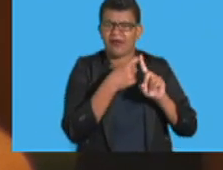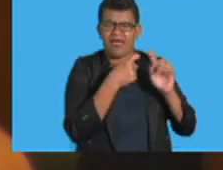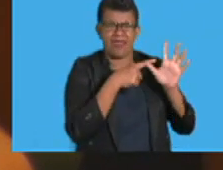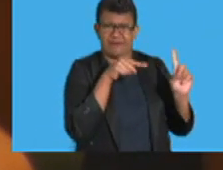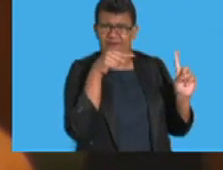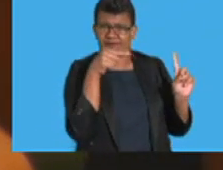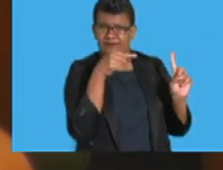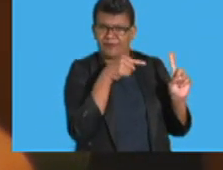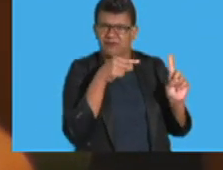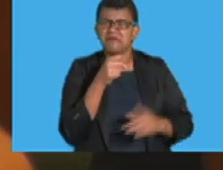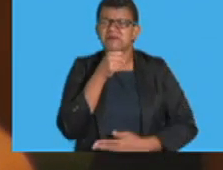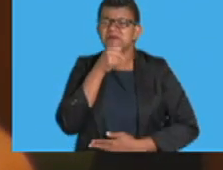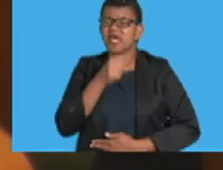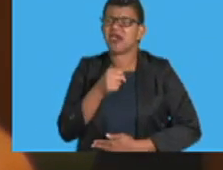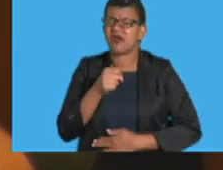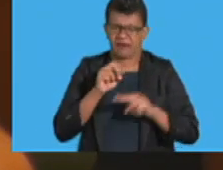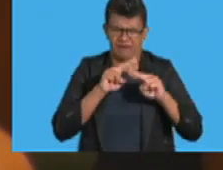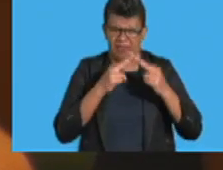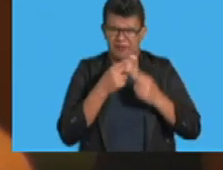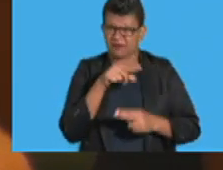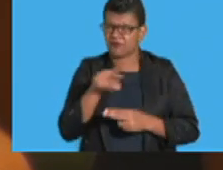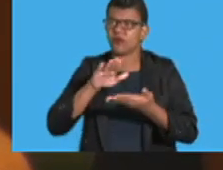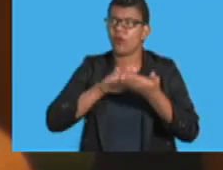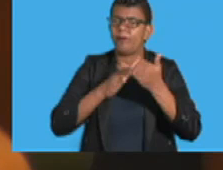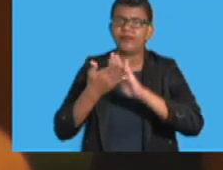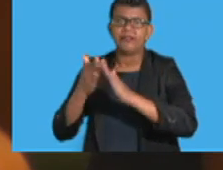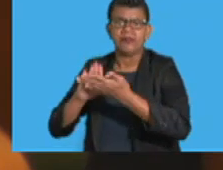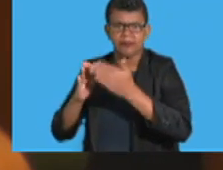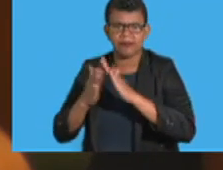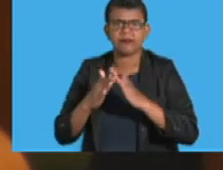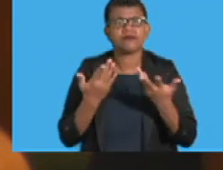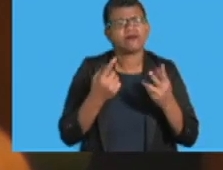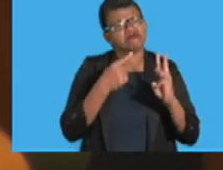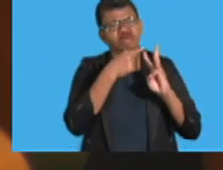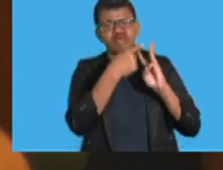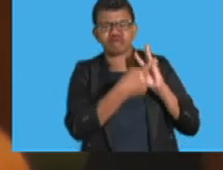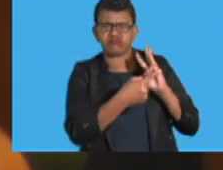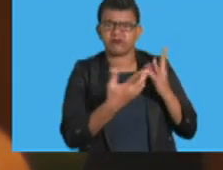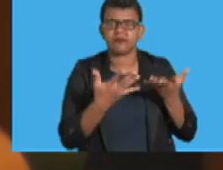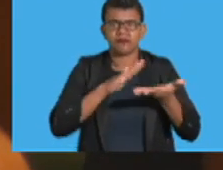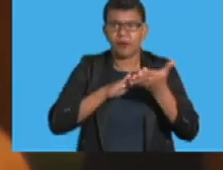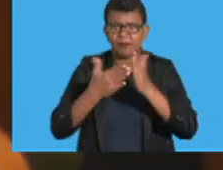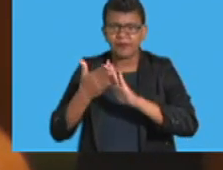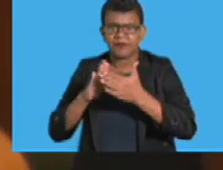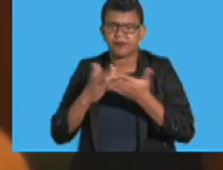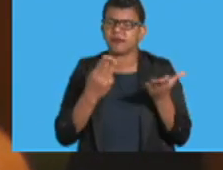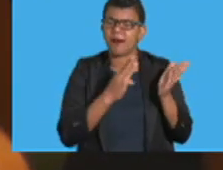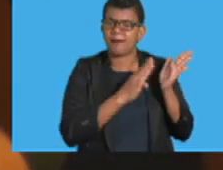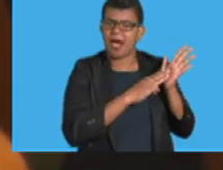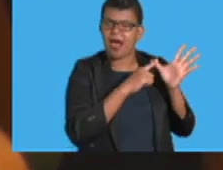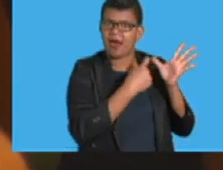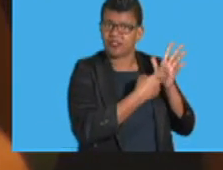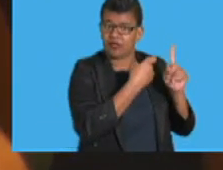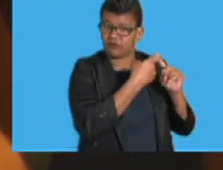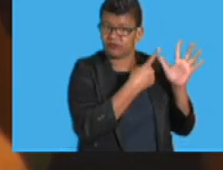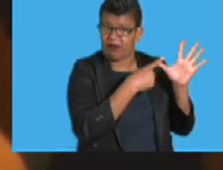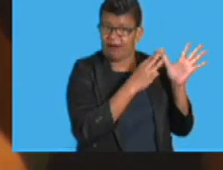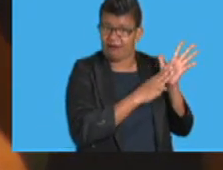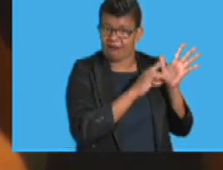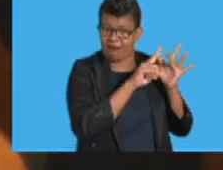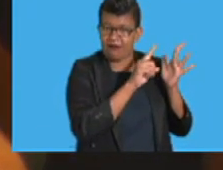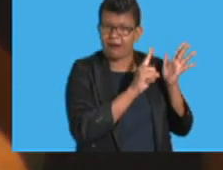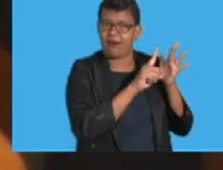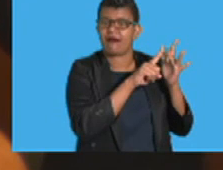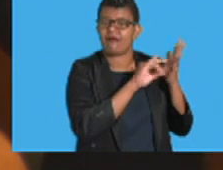especially his son from Malele communities, Malele 1, 2, and 3 communities, Seaman family, Mr. Kamlesh, and family from Drumasi community, the whole